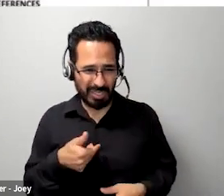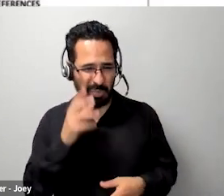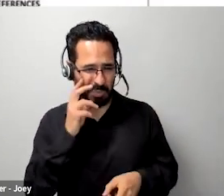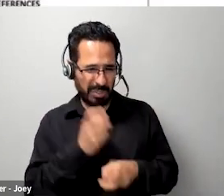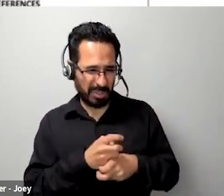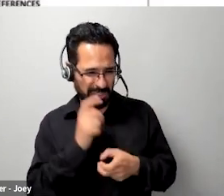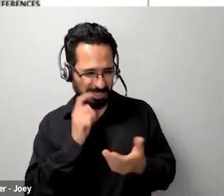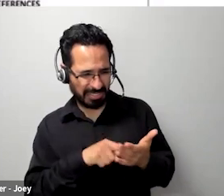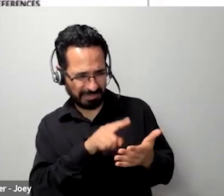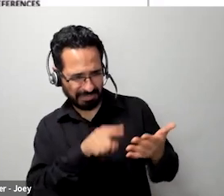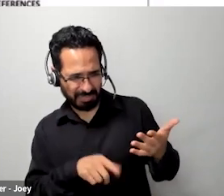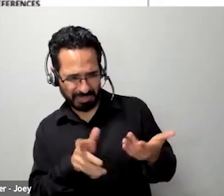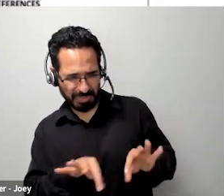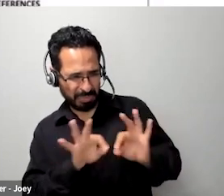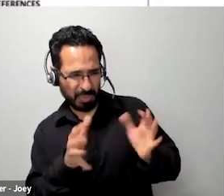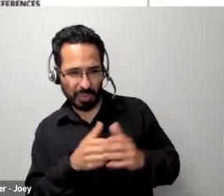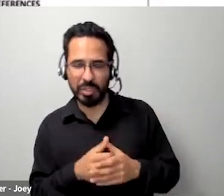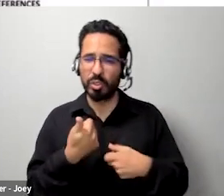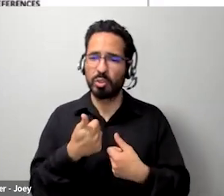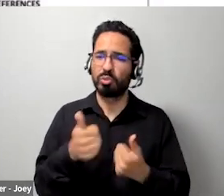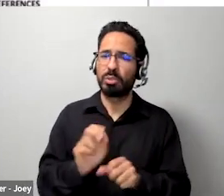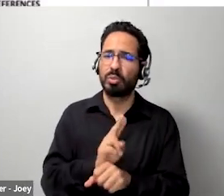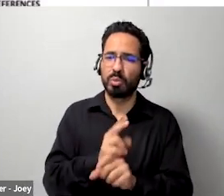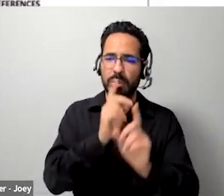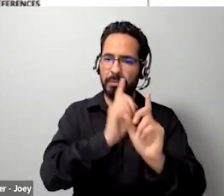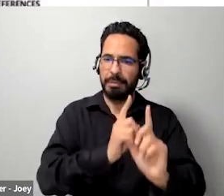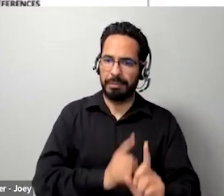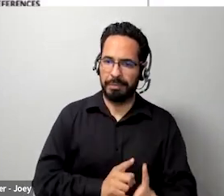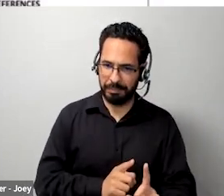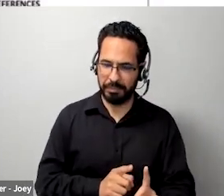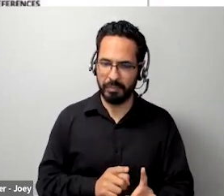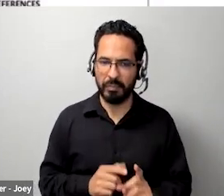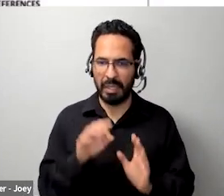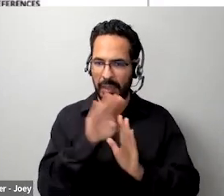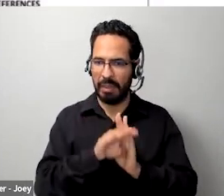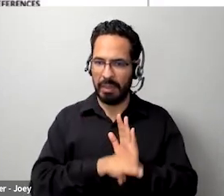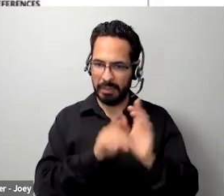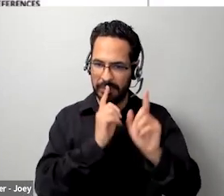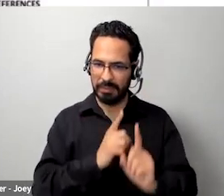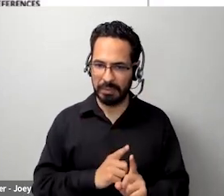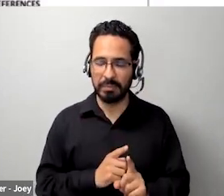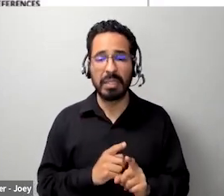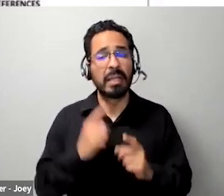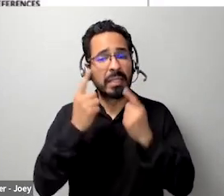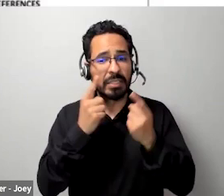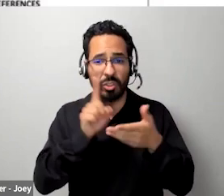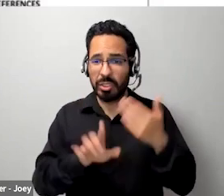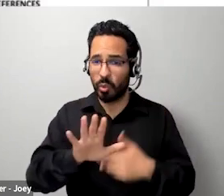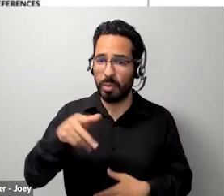what's important. So try to use bulleted lists when possible. Consider checking your